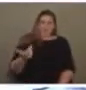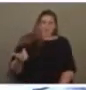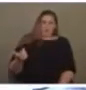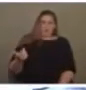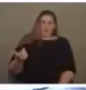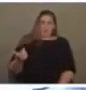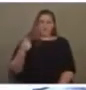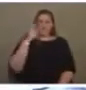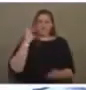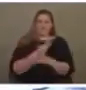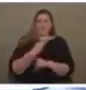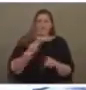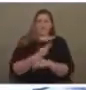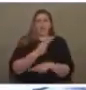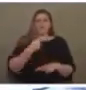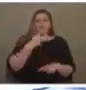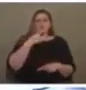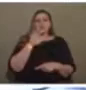point.